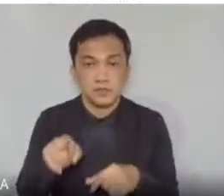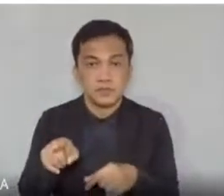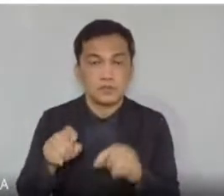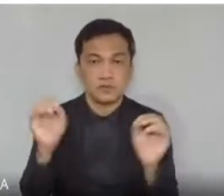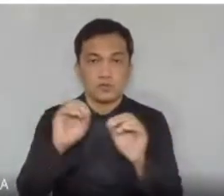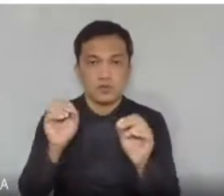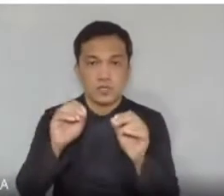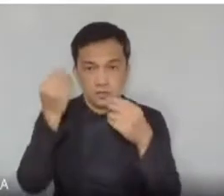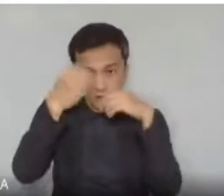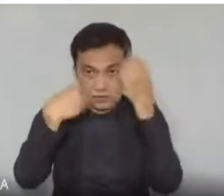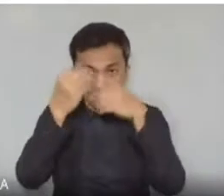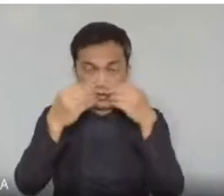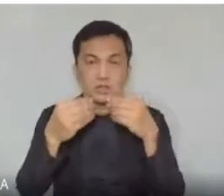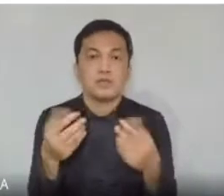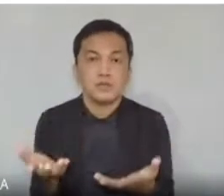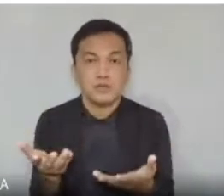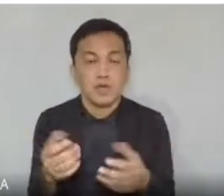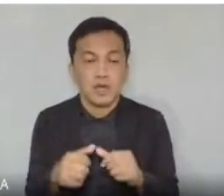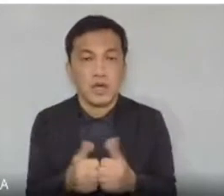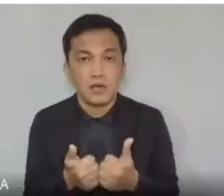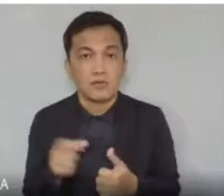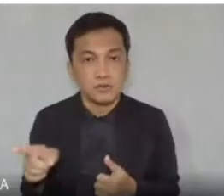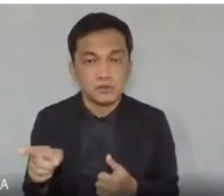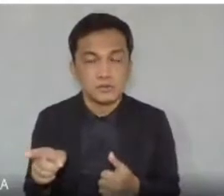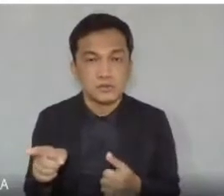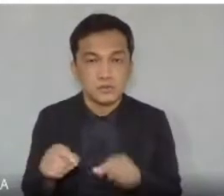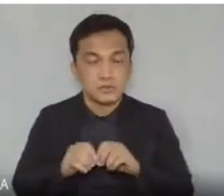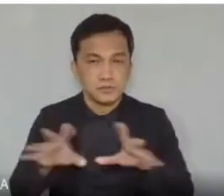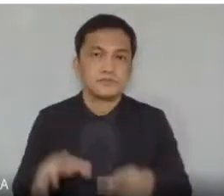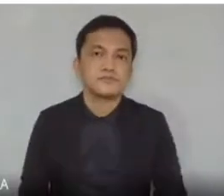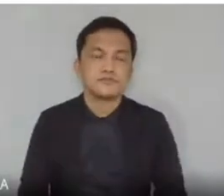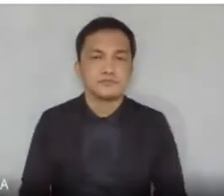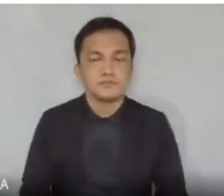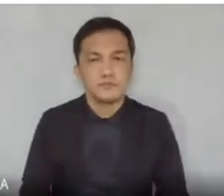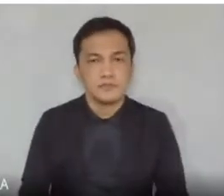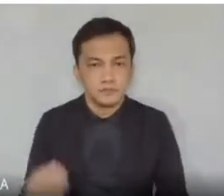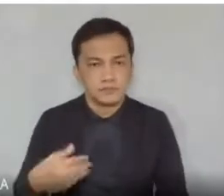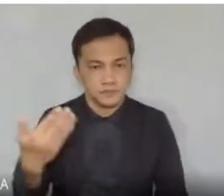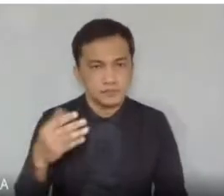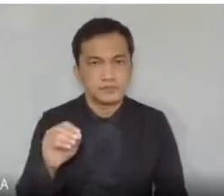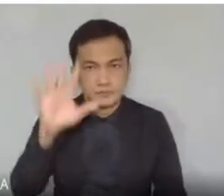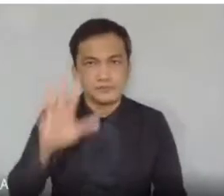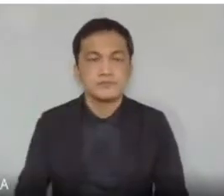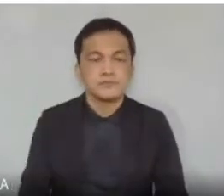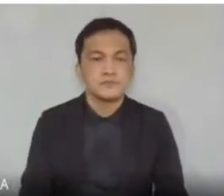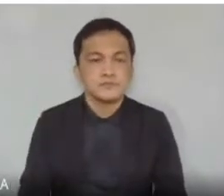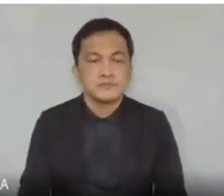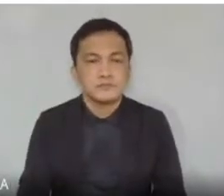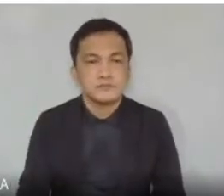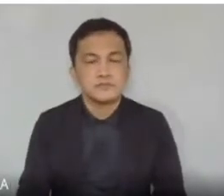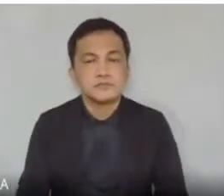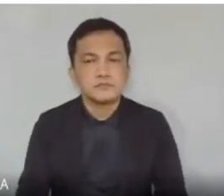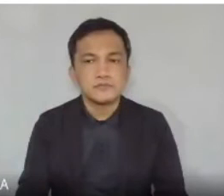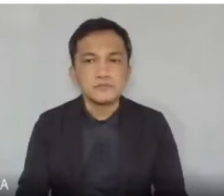Here, we show you telemedicine's first principles. We understand that so many